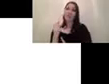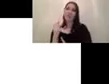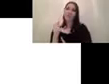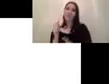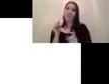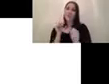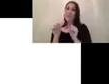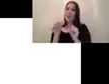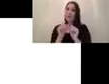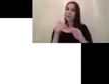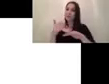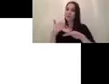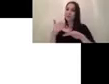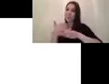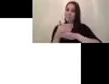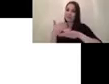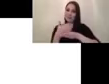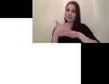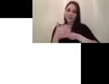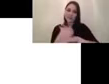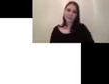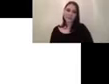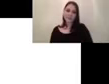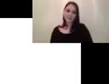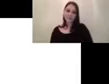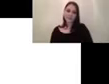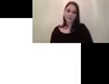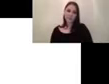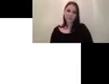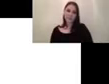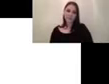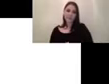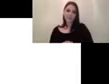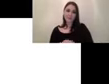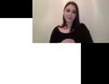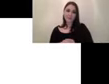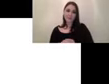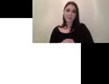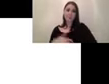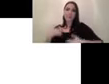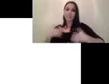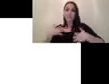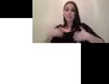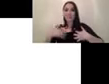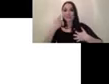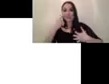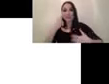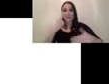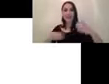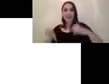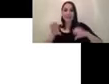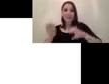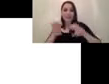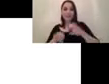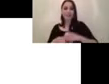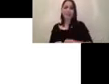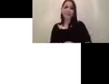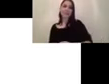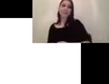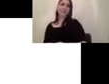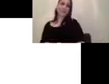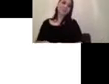better performance. So one interesting experiment they did is like you trying your